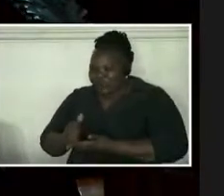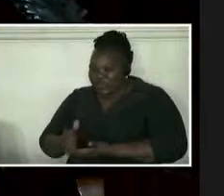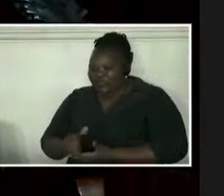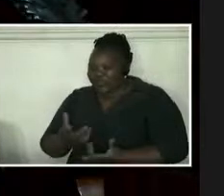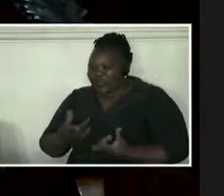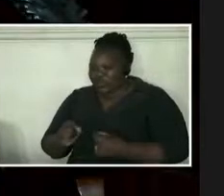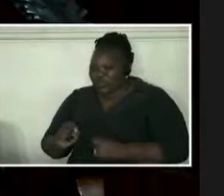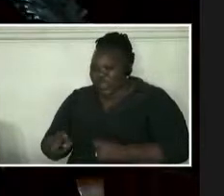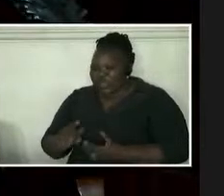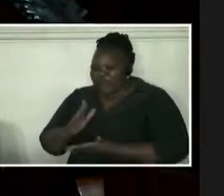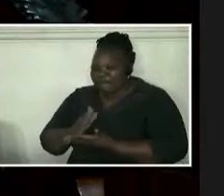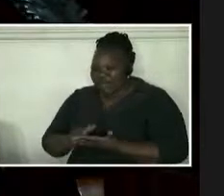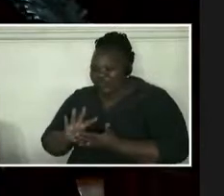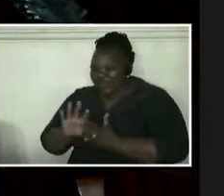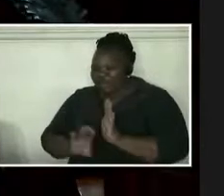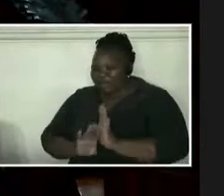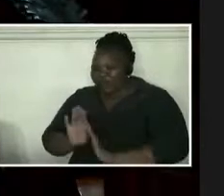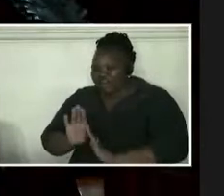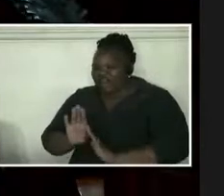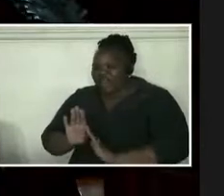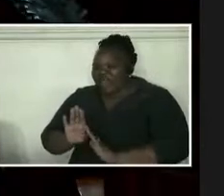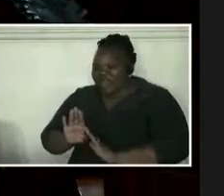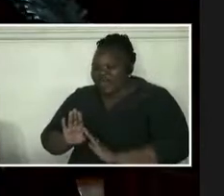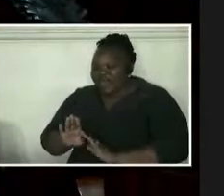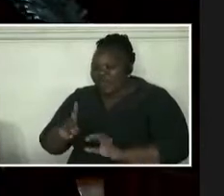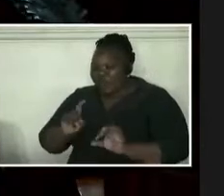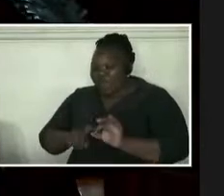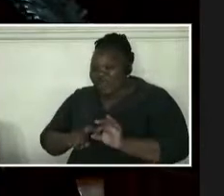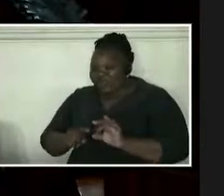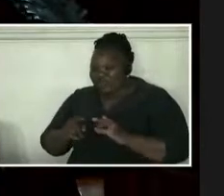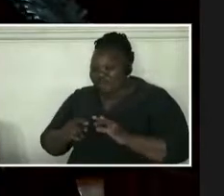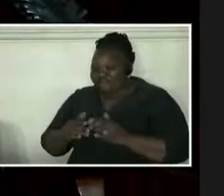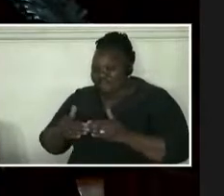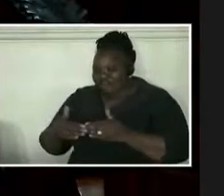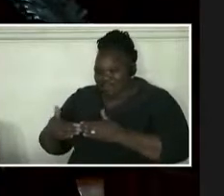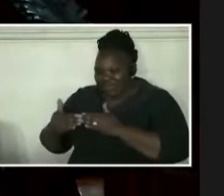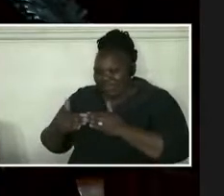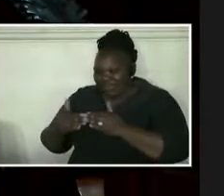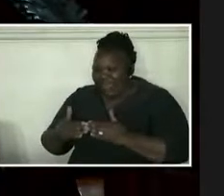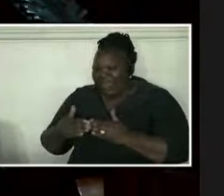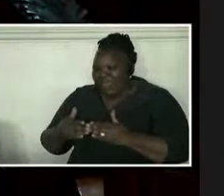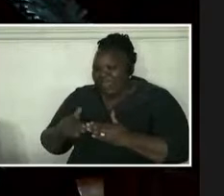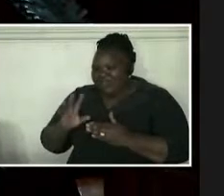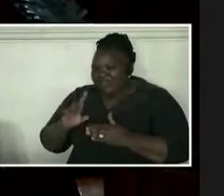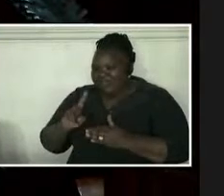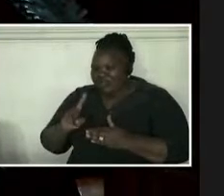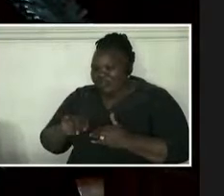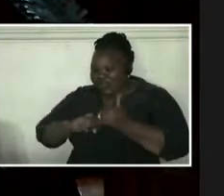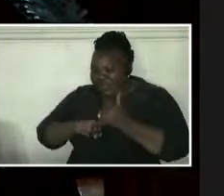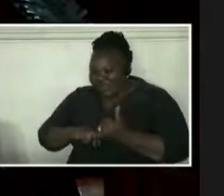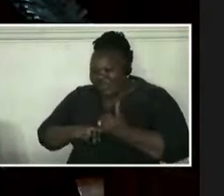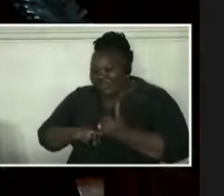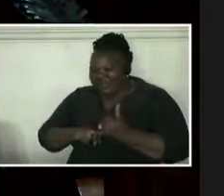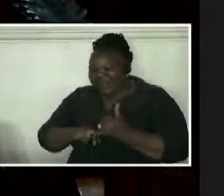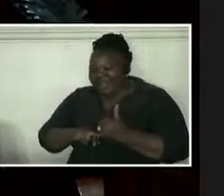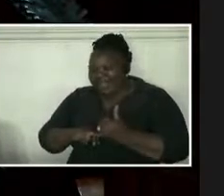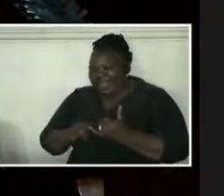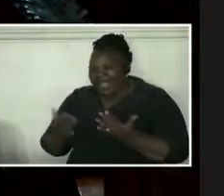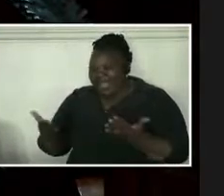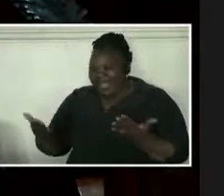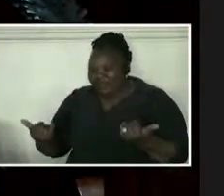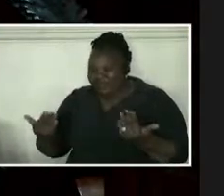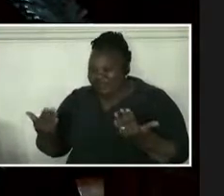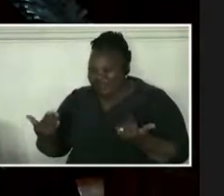this as part of our quest to improve the quality of care that we offer so that it is of a standard that we would expect ourselves and our